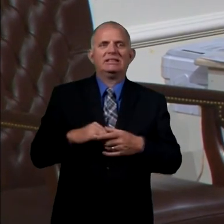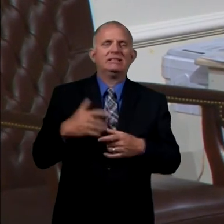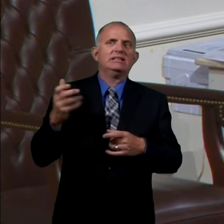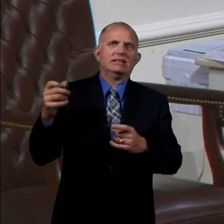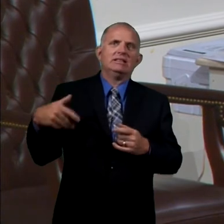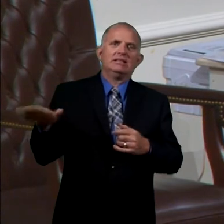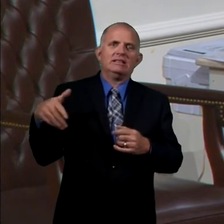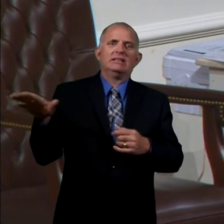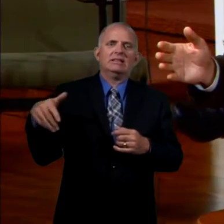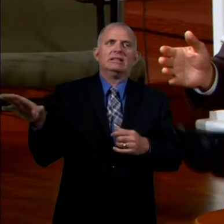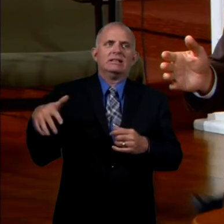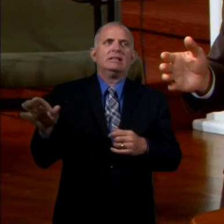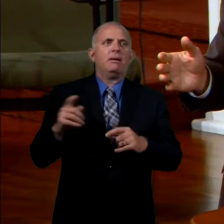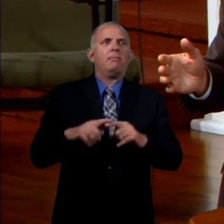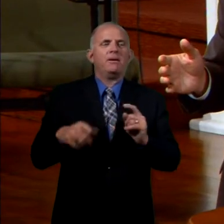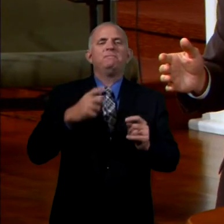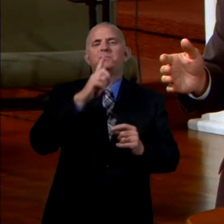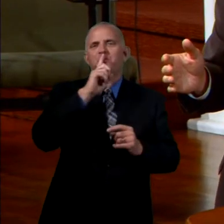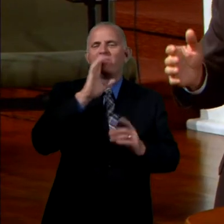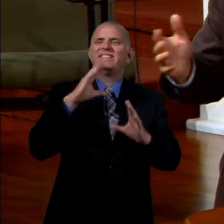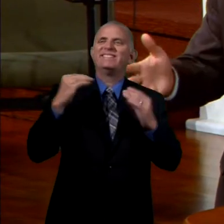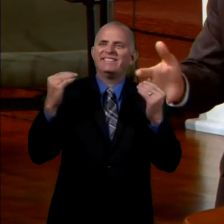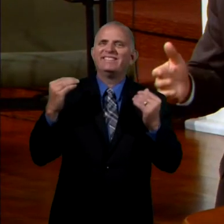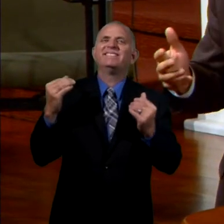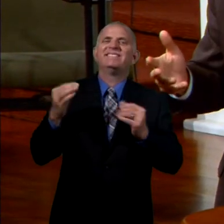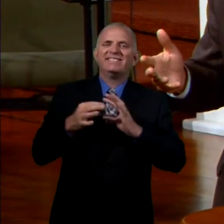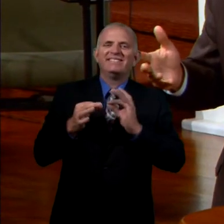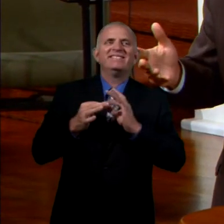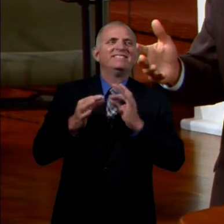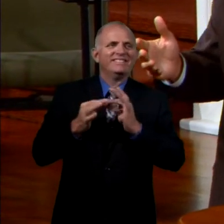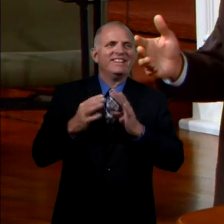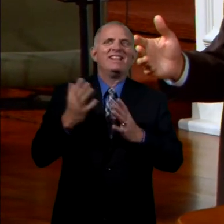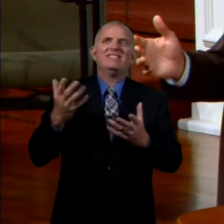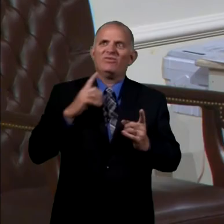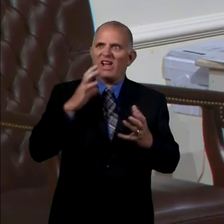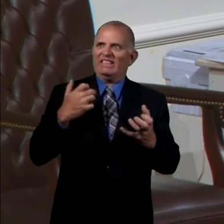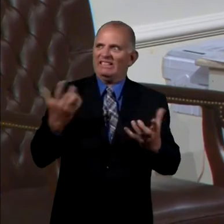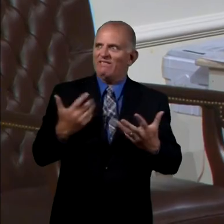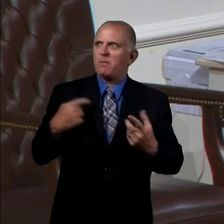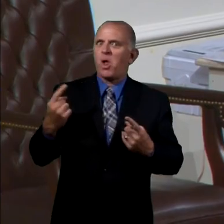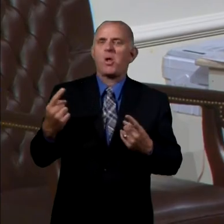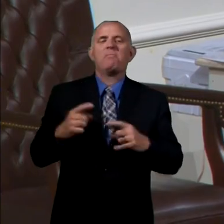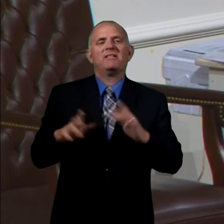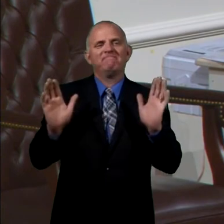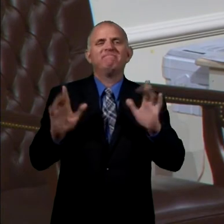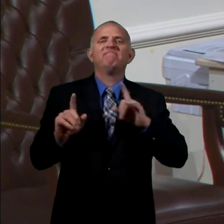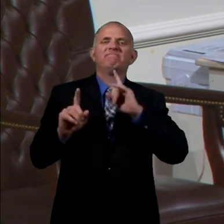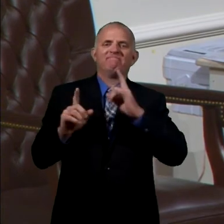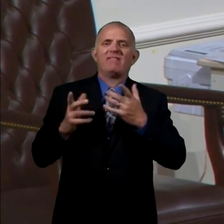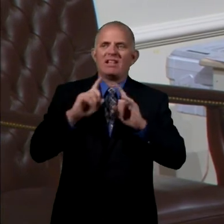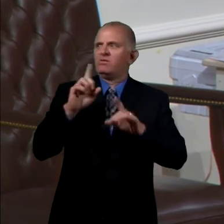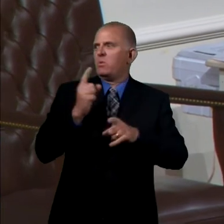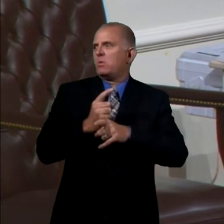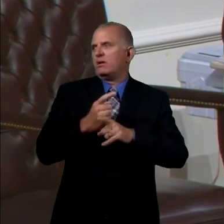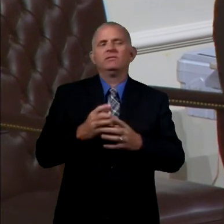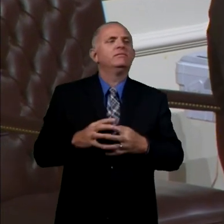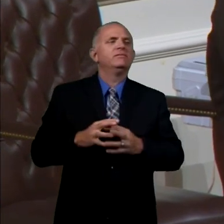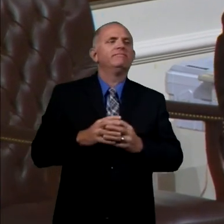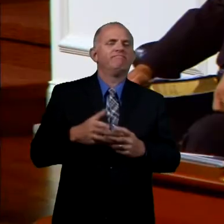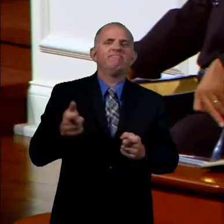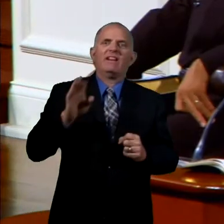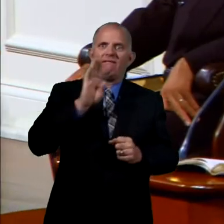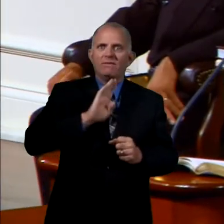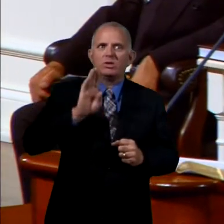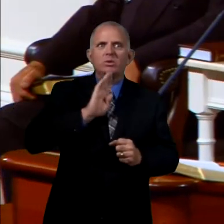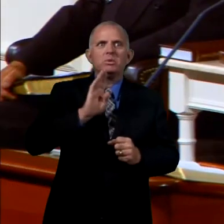answer. Hey, jerk, leave me alone. That's another nice polite answer. You have all sorts of these things. You get frustrated. You're